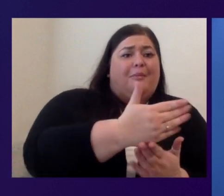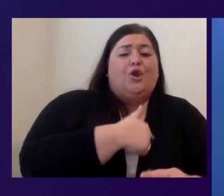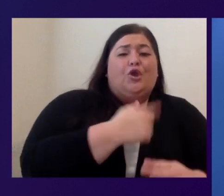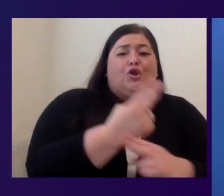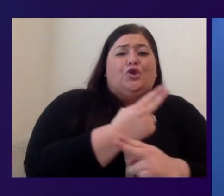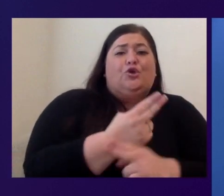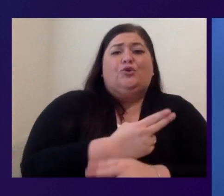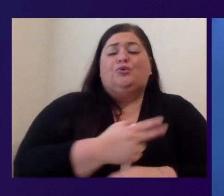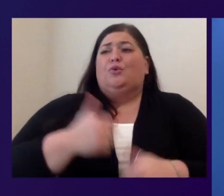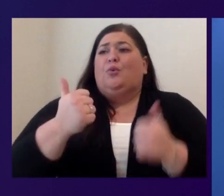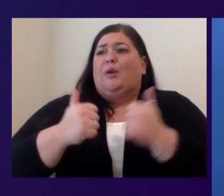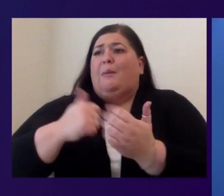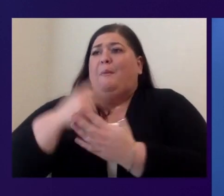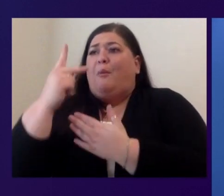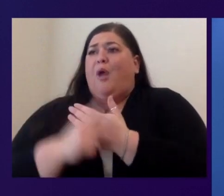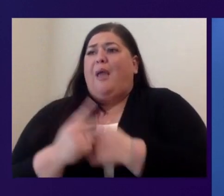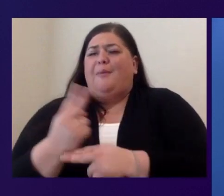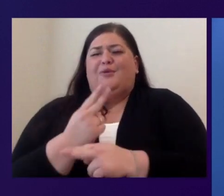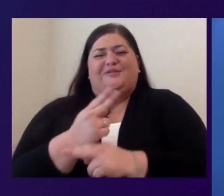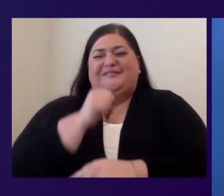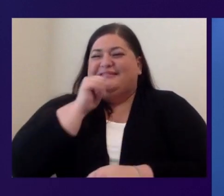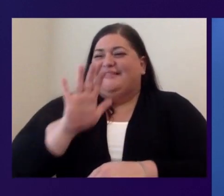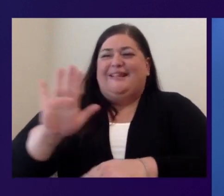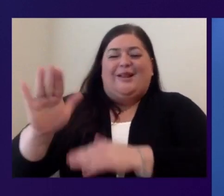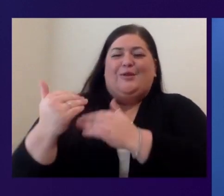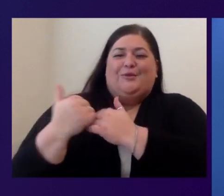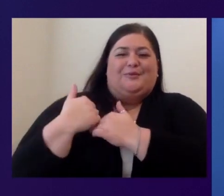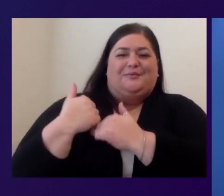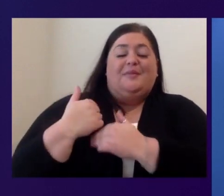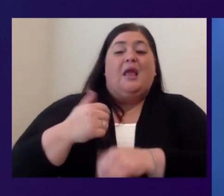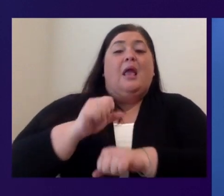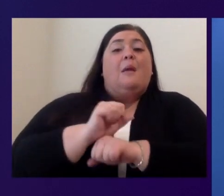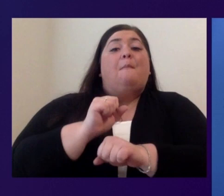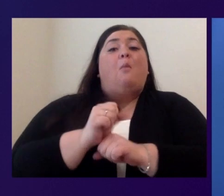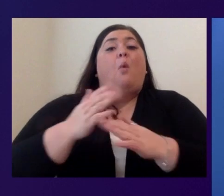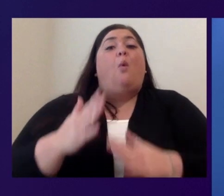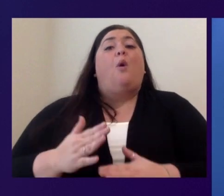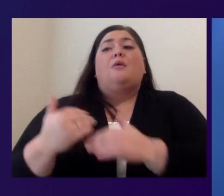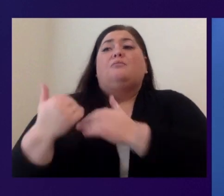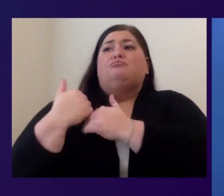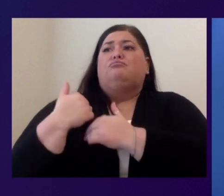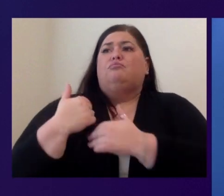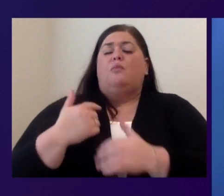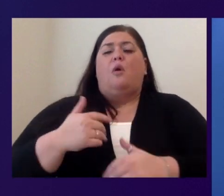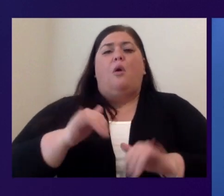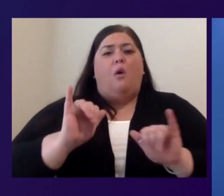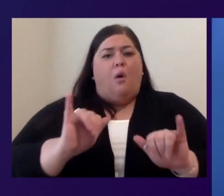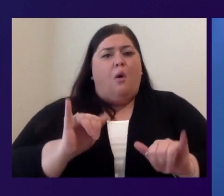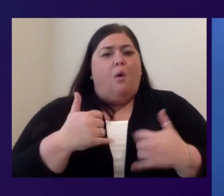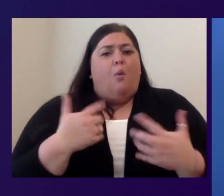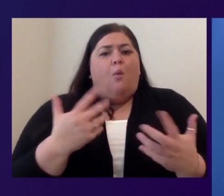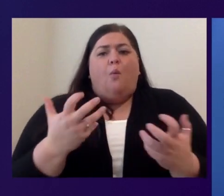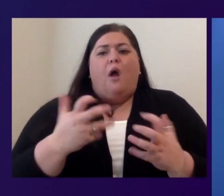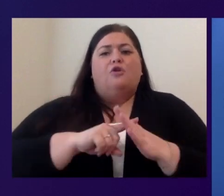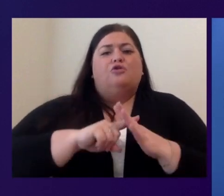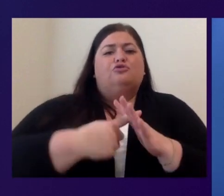It is the job of the employee is like, hey, I want to start writing code. Just give me a place